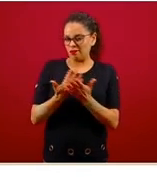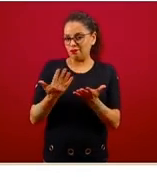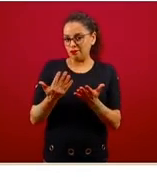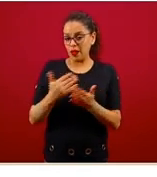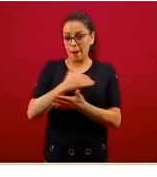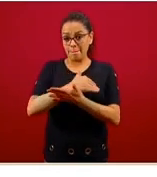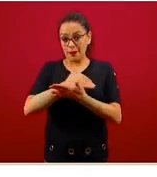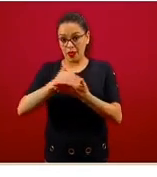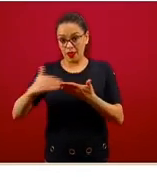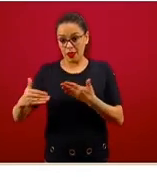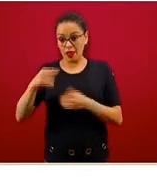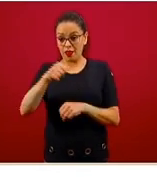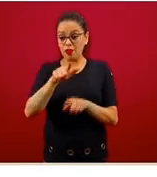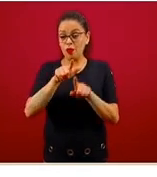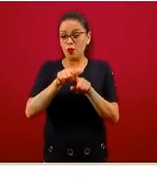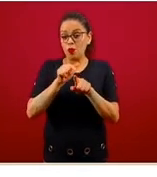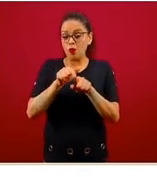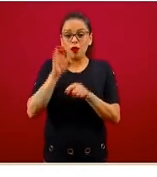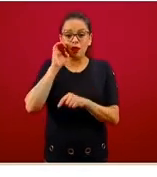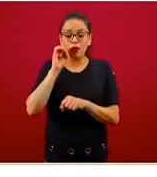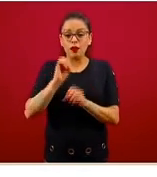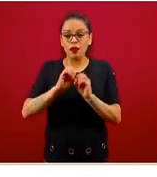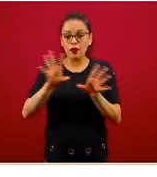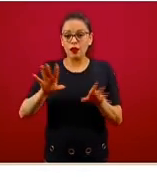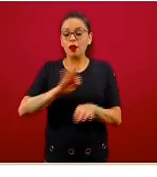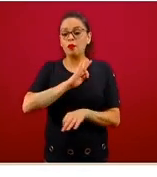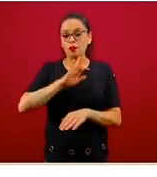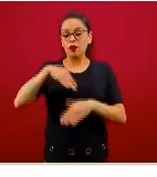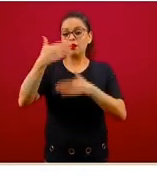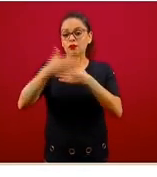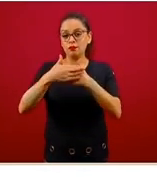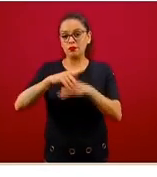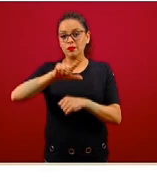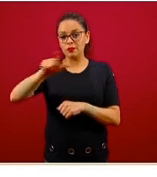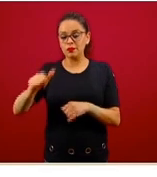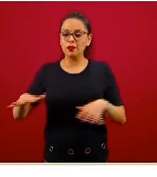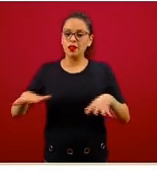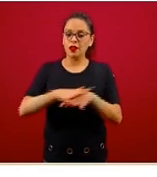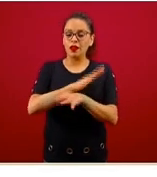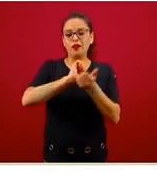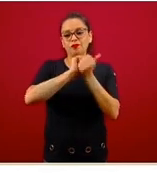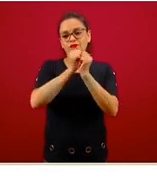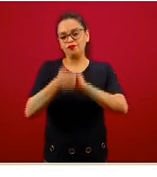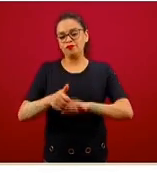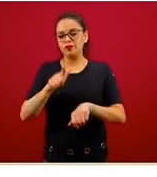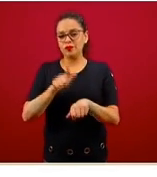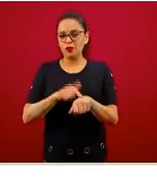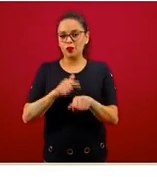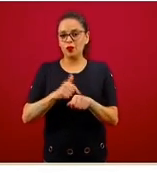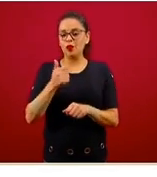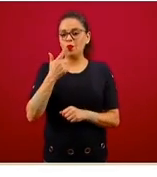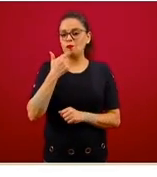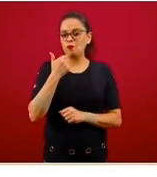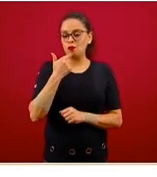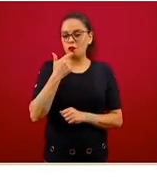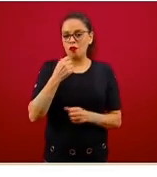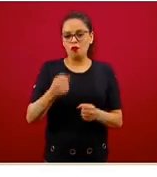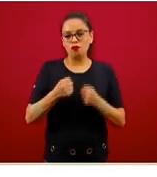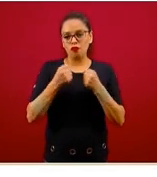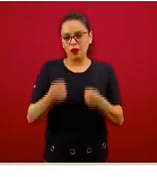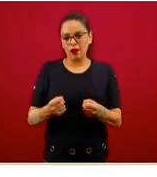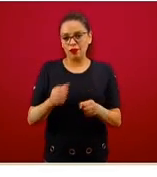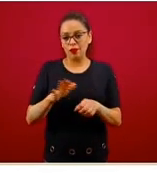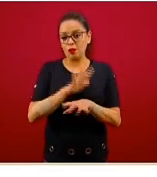And again, it is more than, now if we take into account the current positive result rate is near